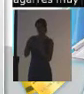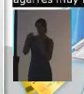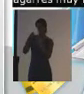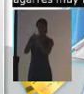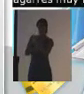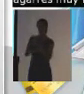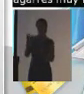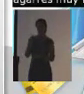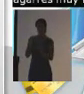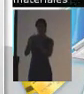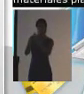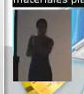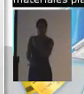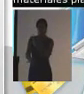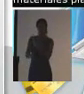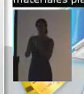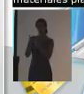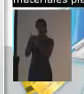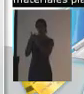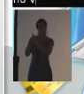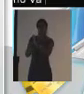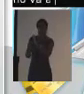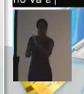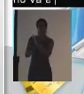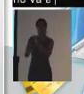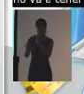some problems, some leeway.